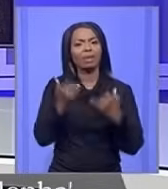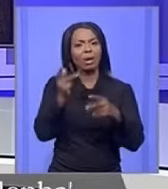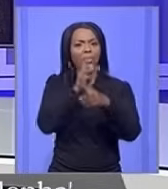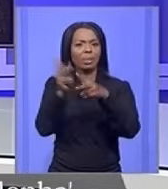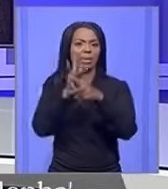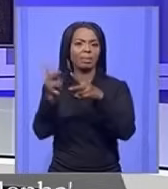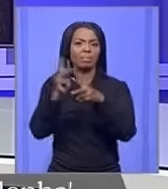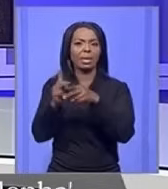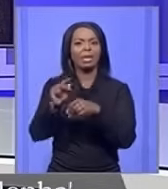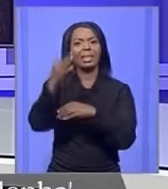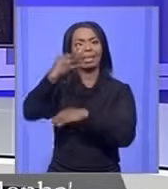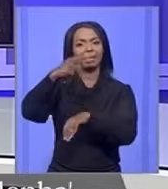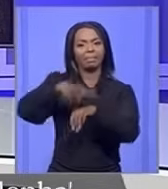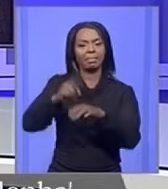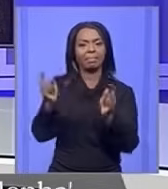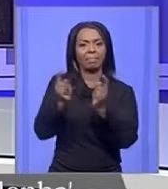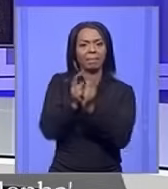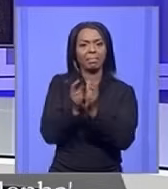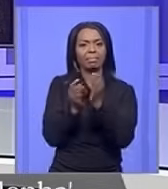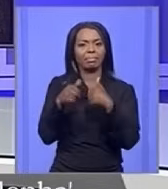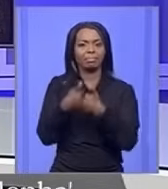itukišetšwa sehla sa boraro.